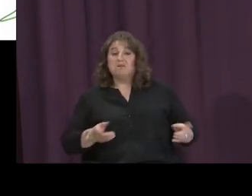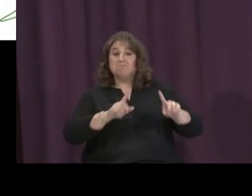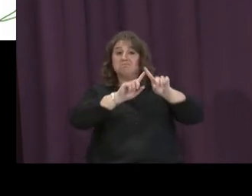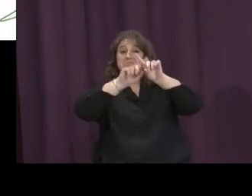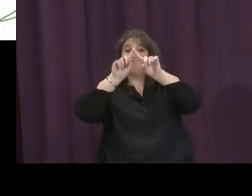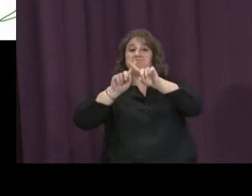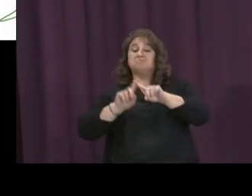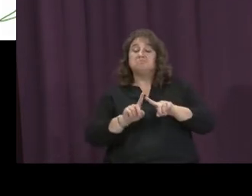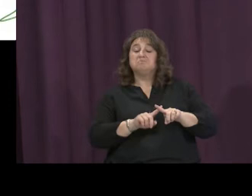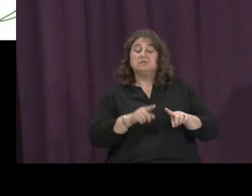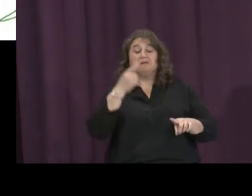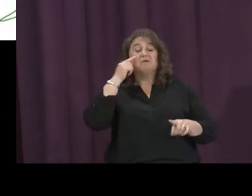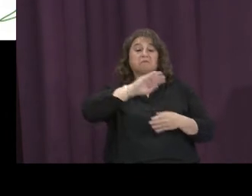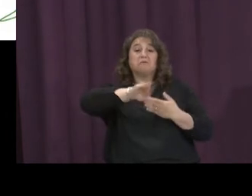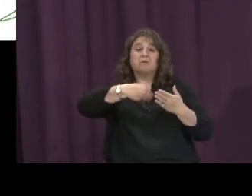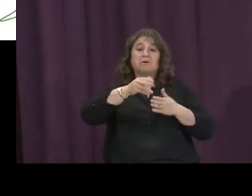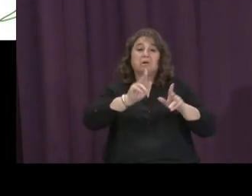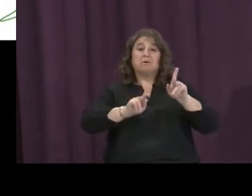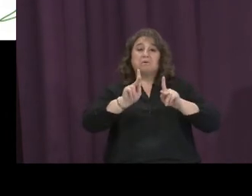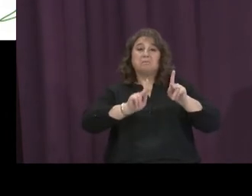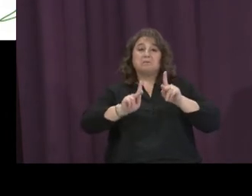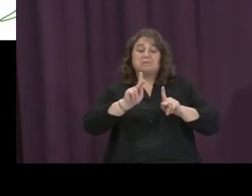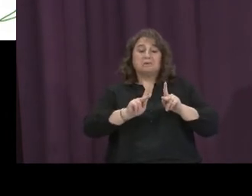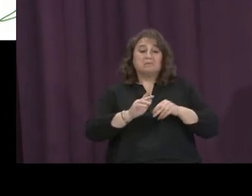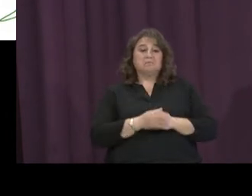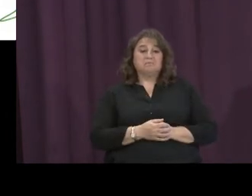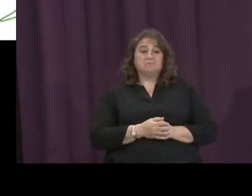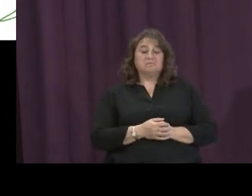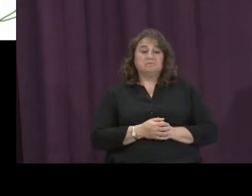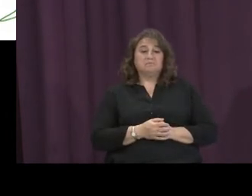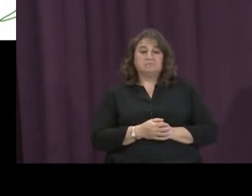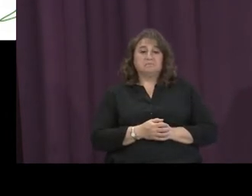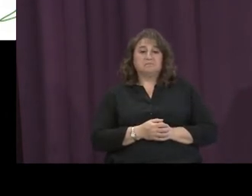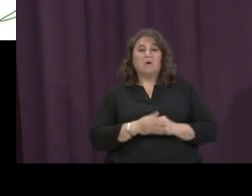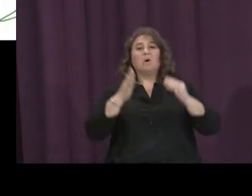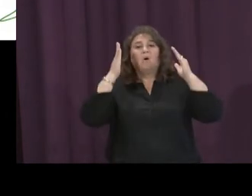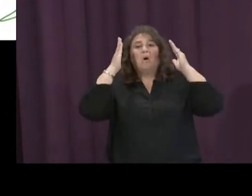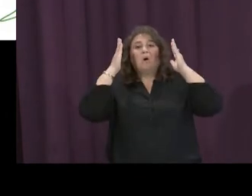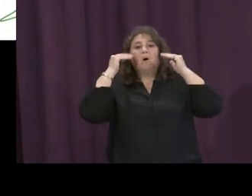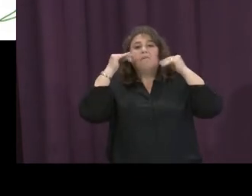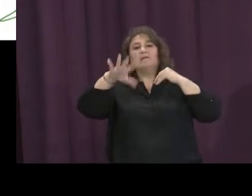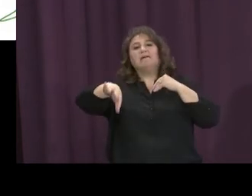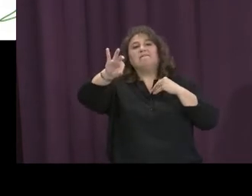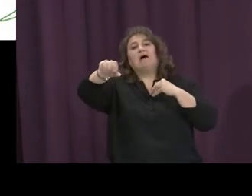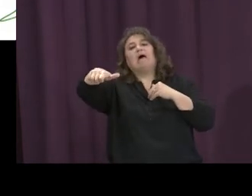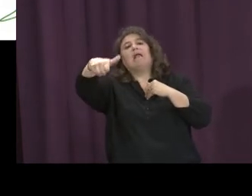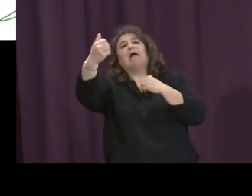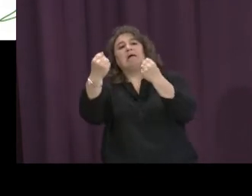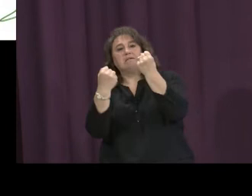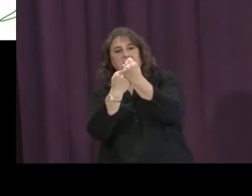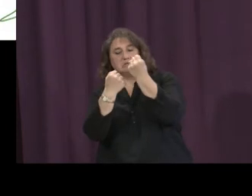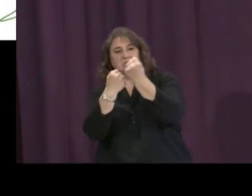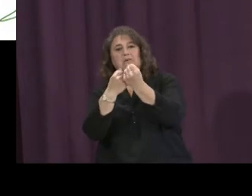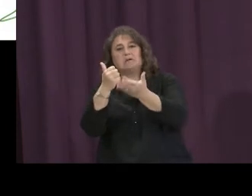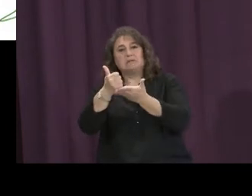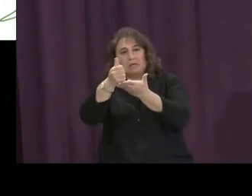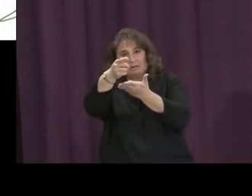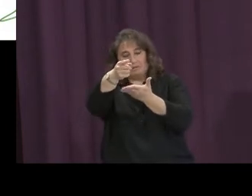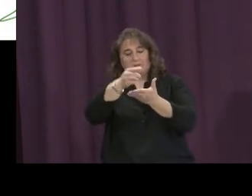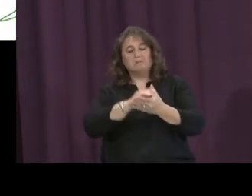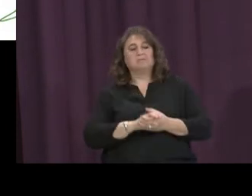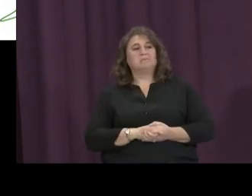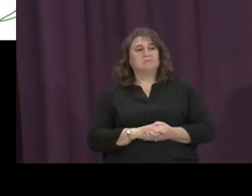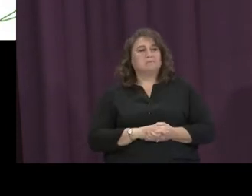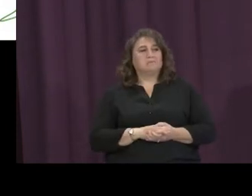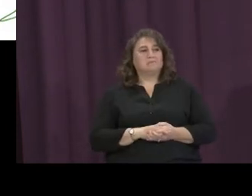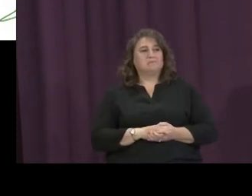have. You know, we just hope that support comes from a different place for everyone, right? Yeah.